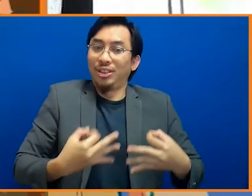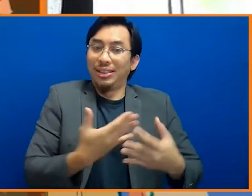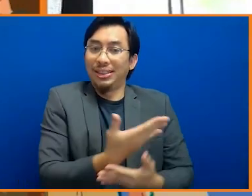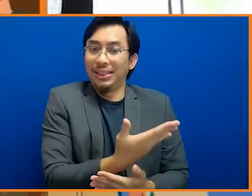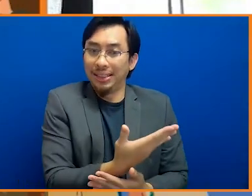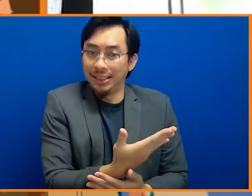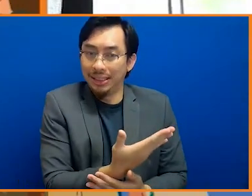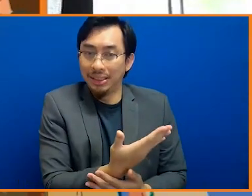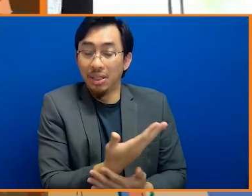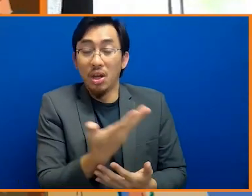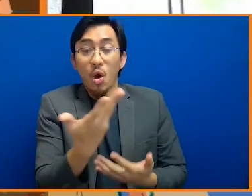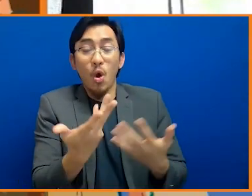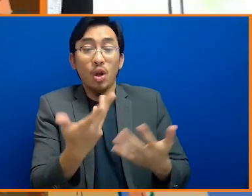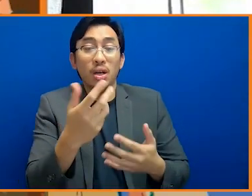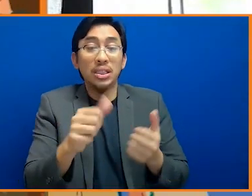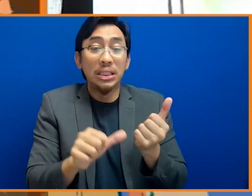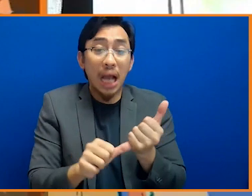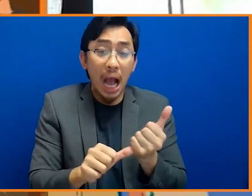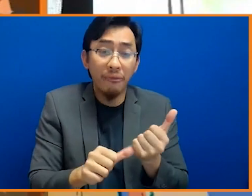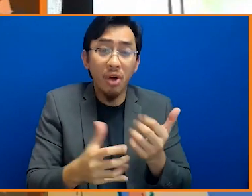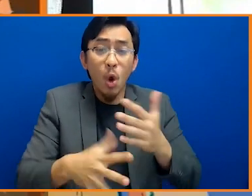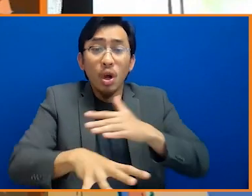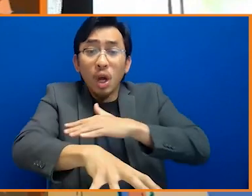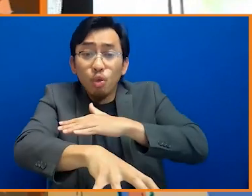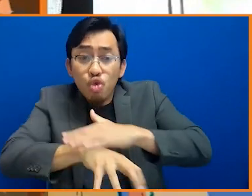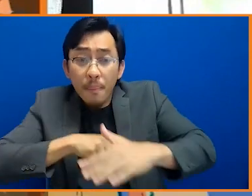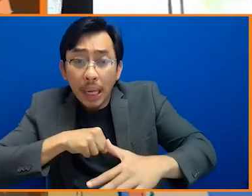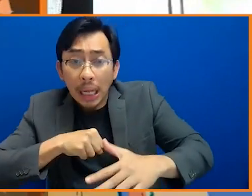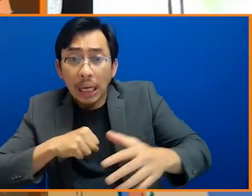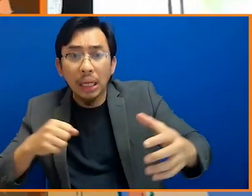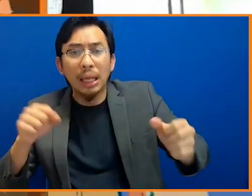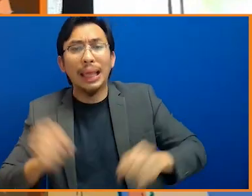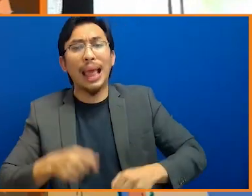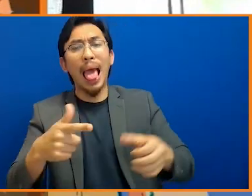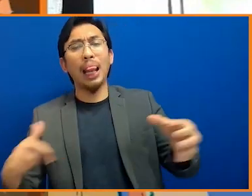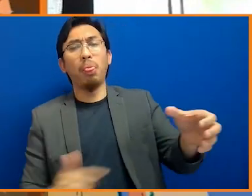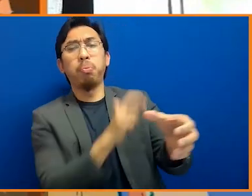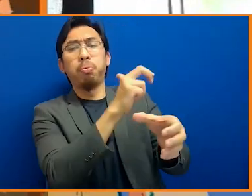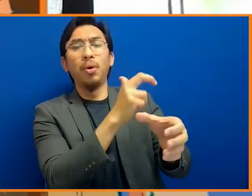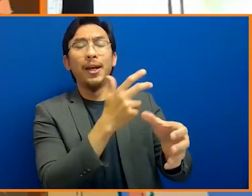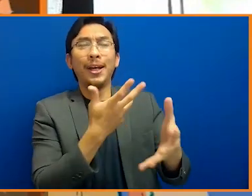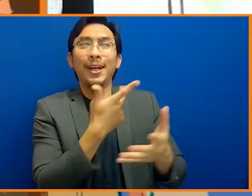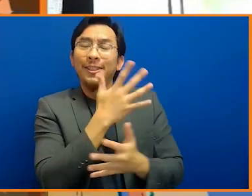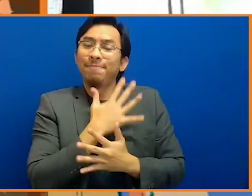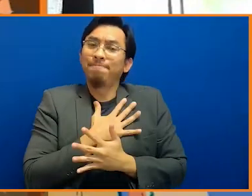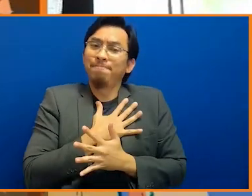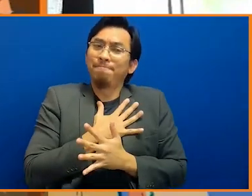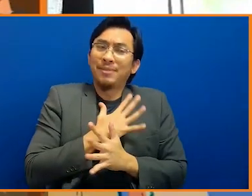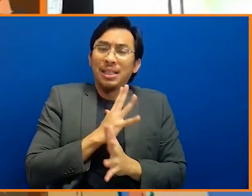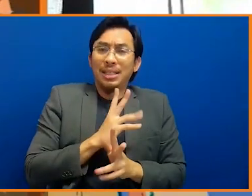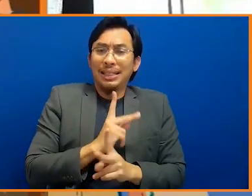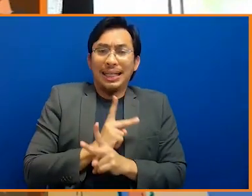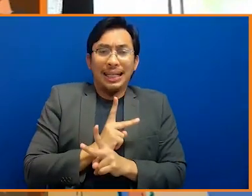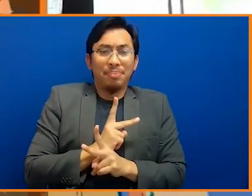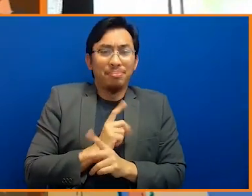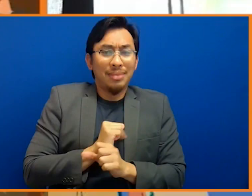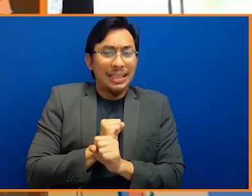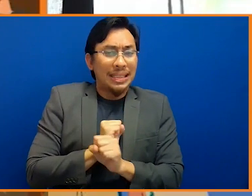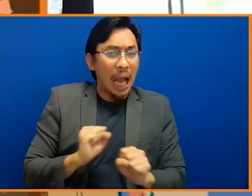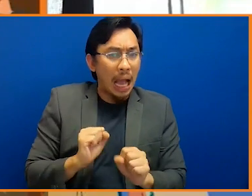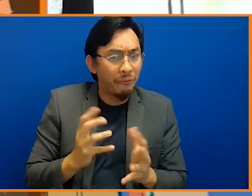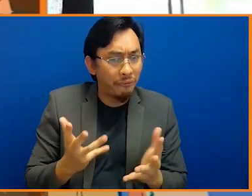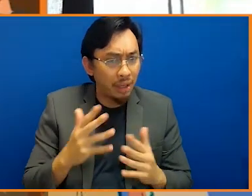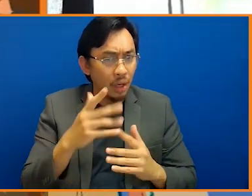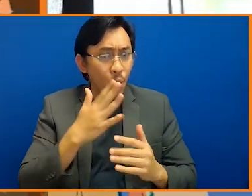building. Probably their staff or robbery can also reach the inside their property easily, even if